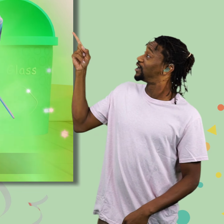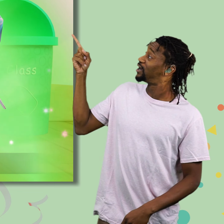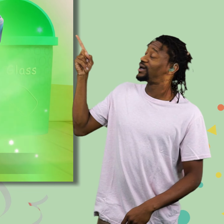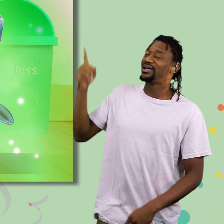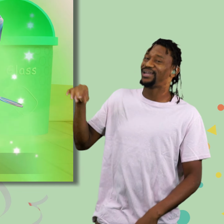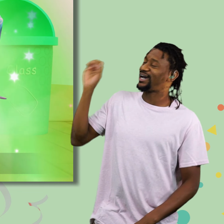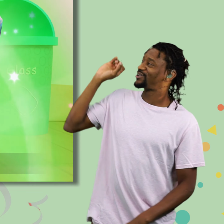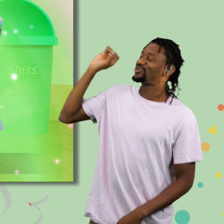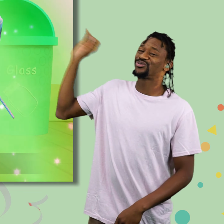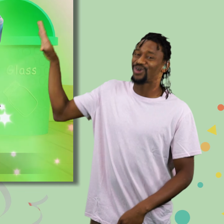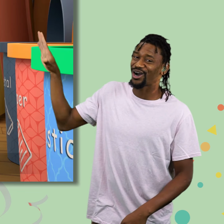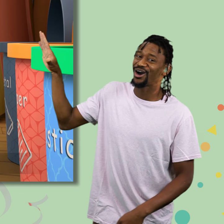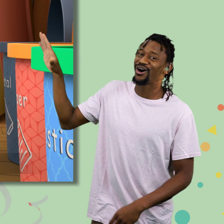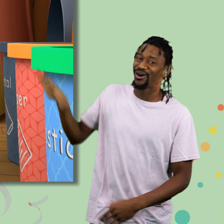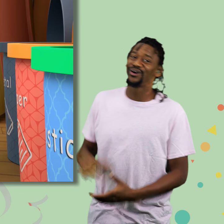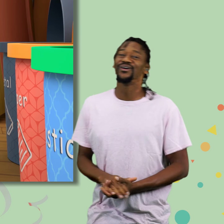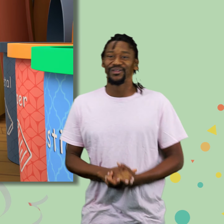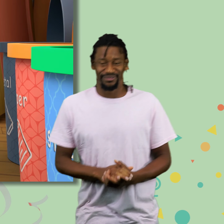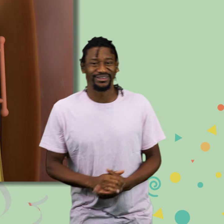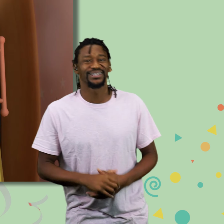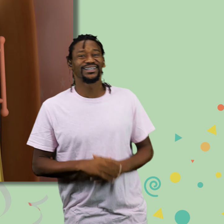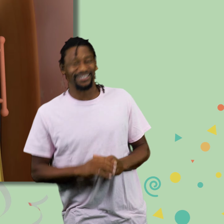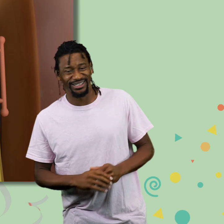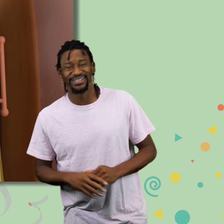bin, now baby knows where metal goes